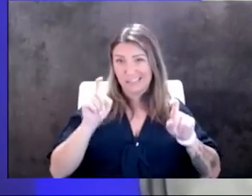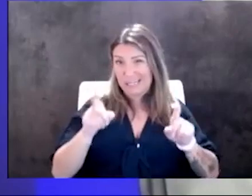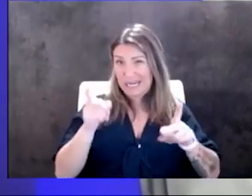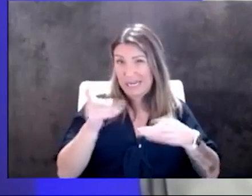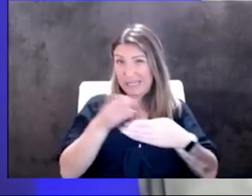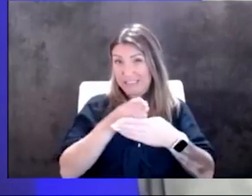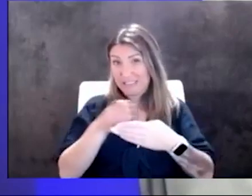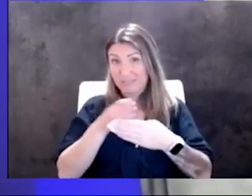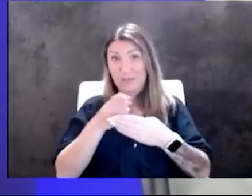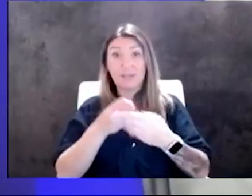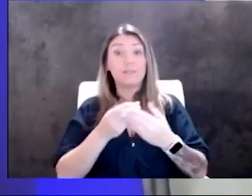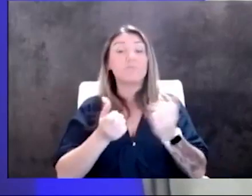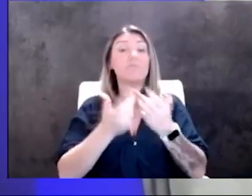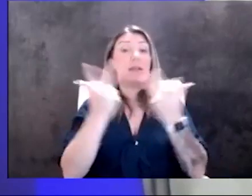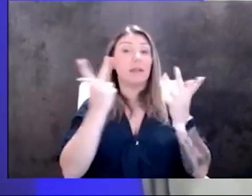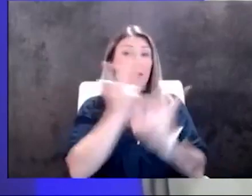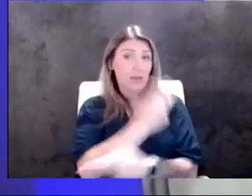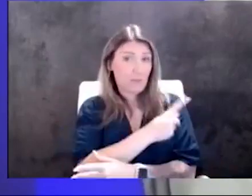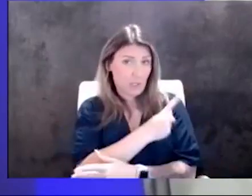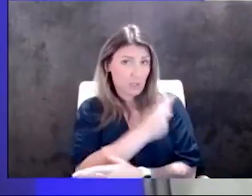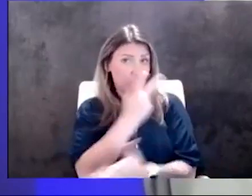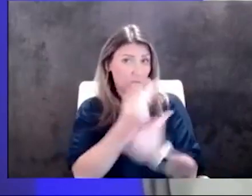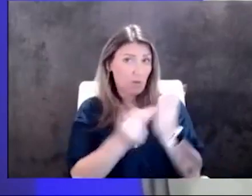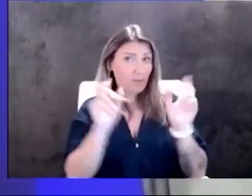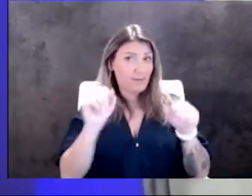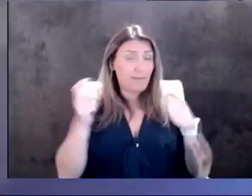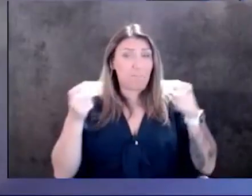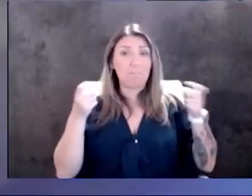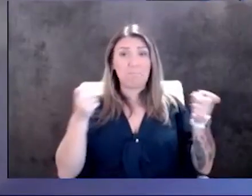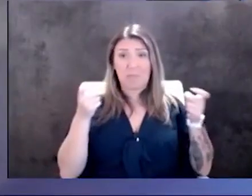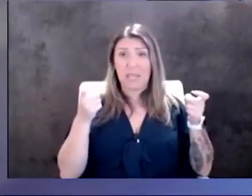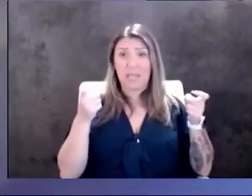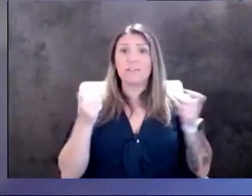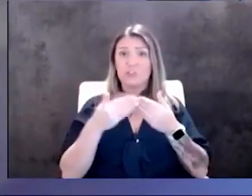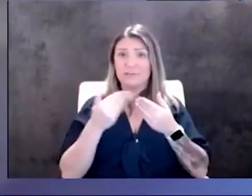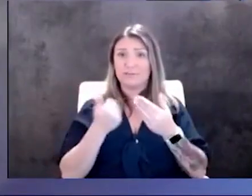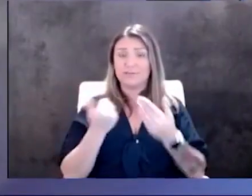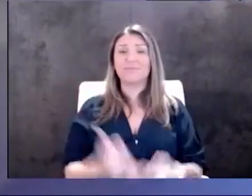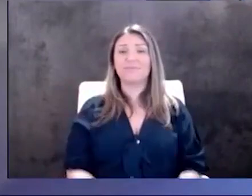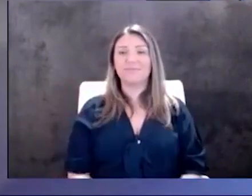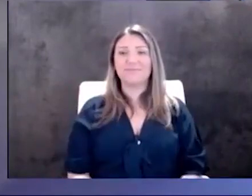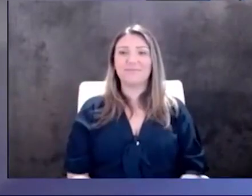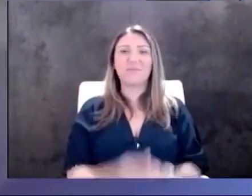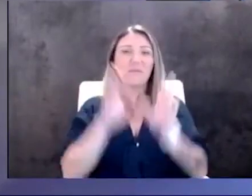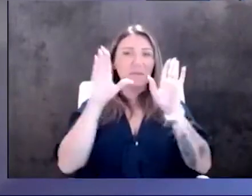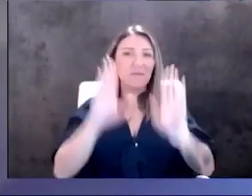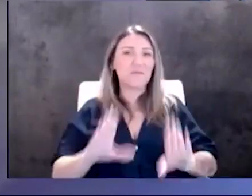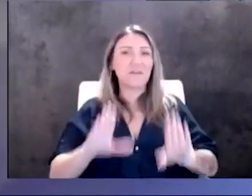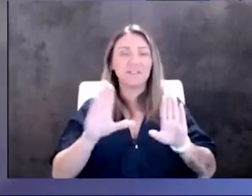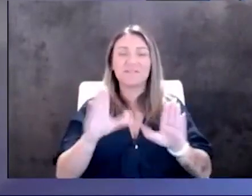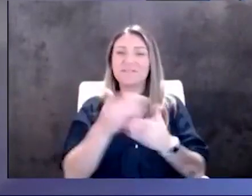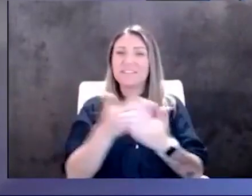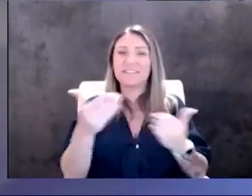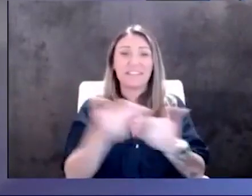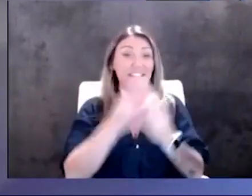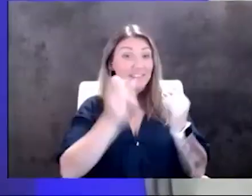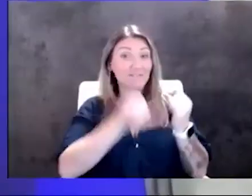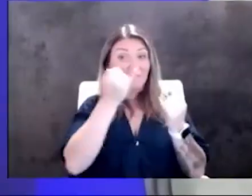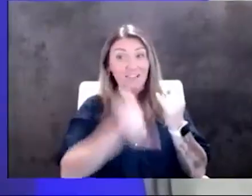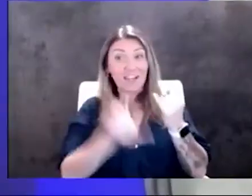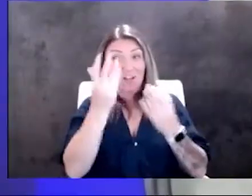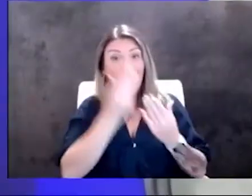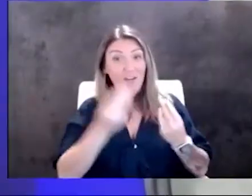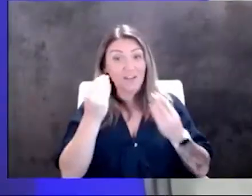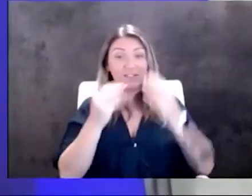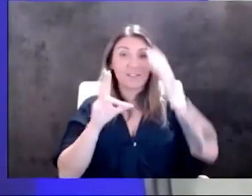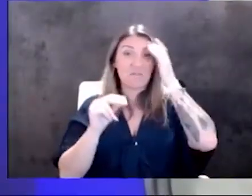both, so we usually can manage those patients usually quite easily. Lots of great stuff today, Doc. Thanks so much for being with us. Your final thoughts? No, I think, chronic pain